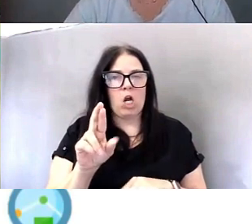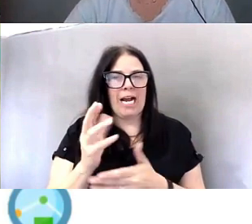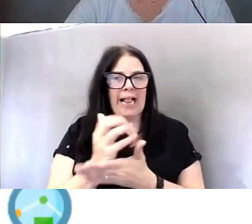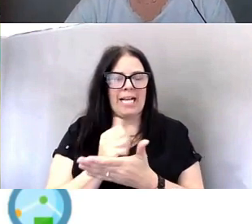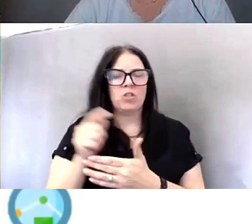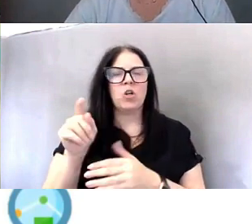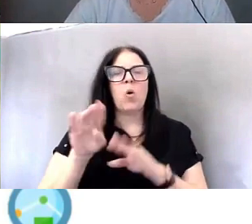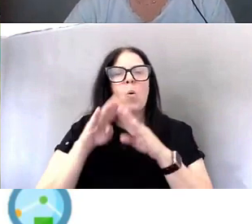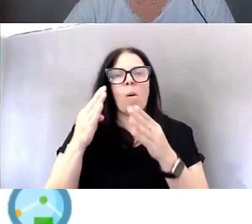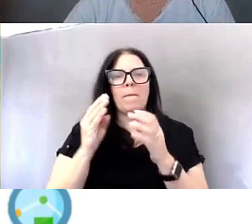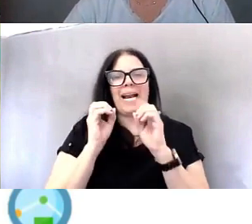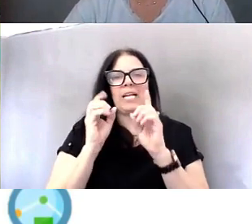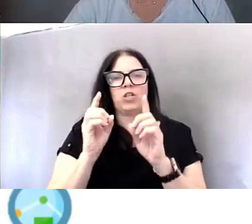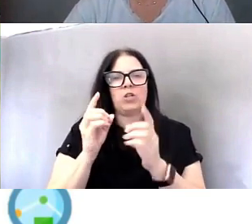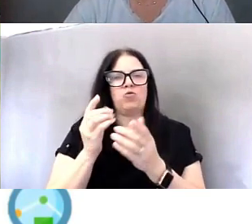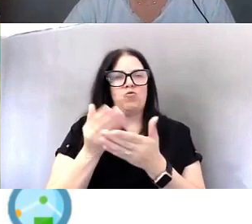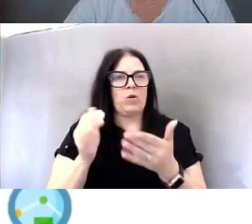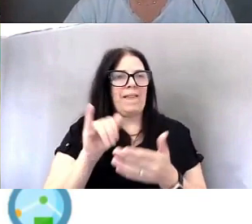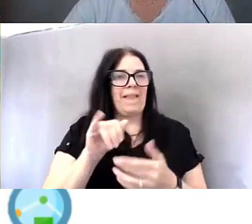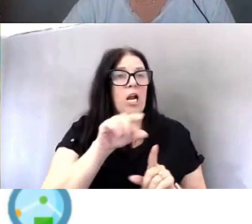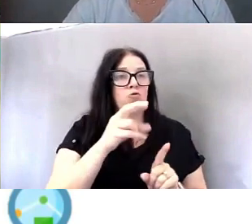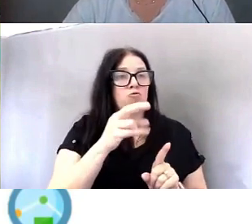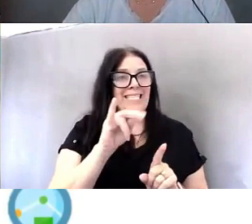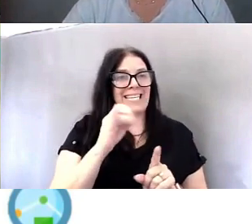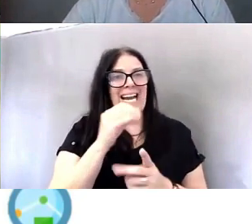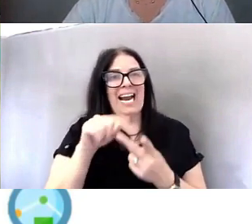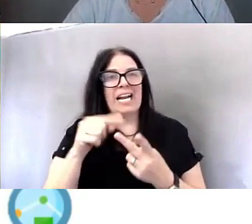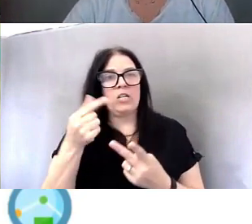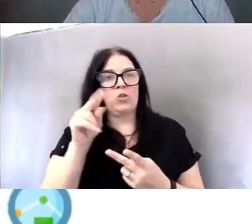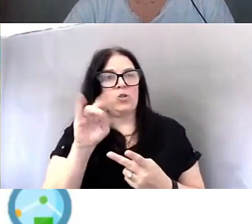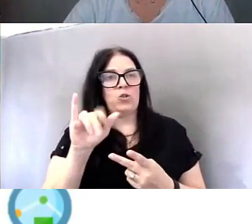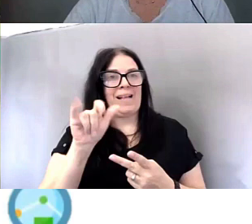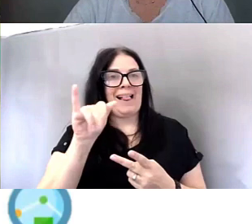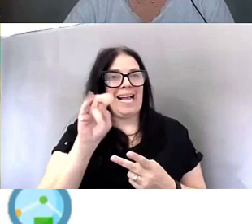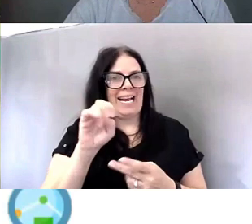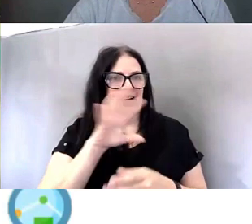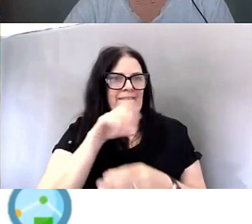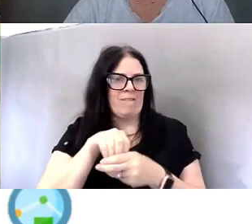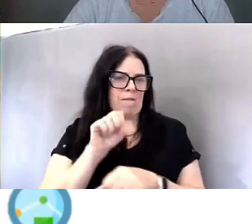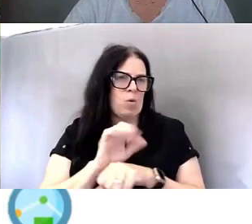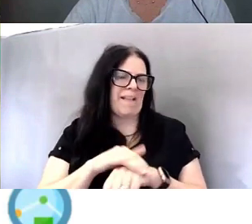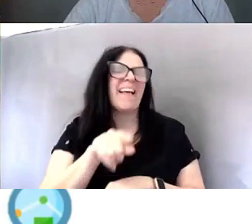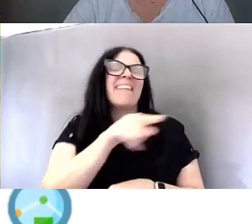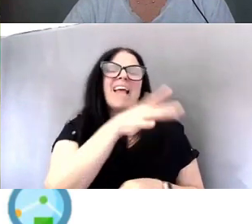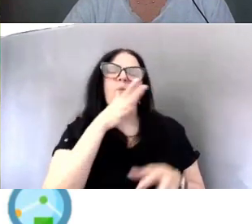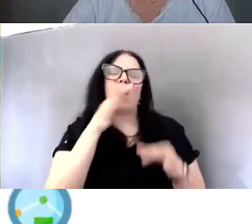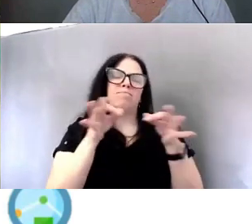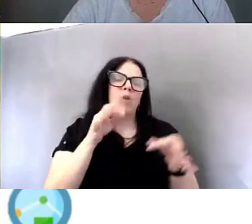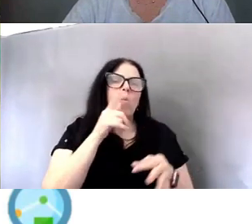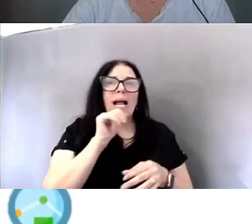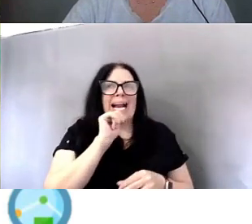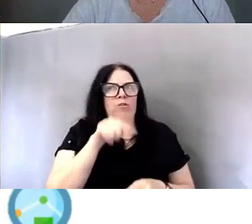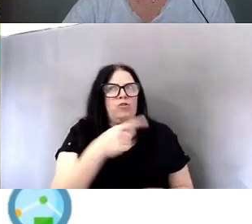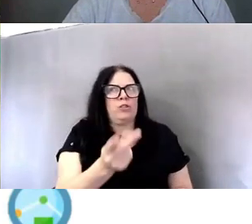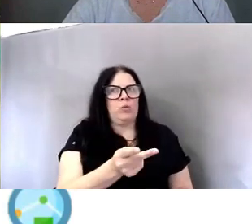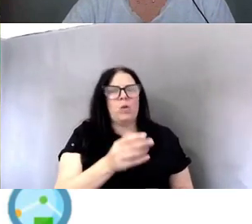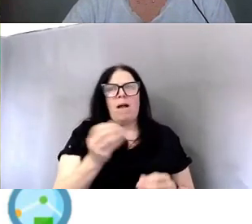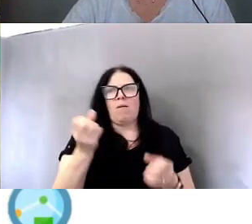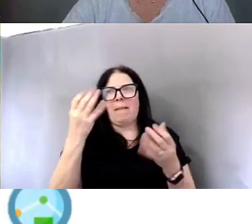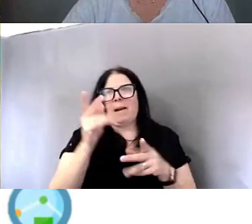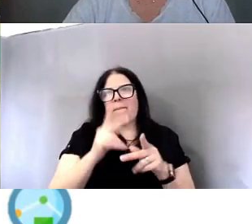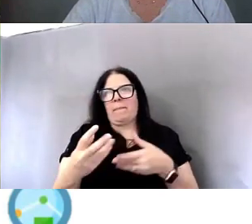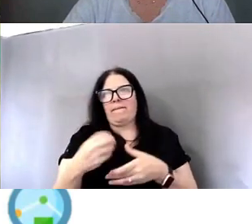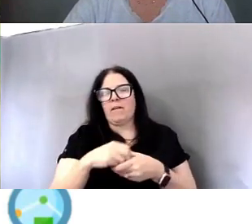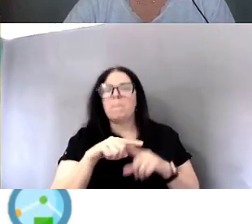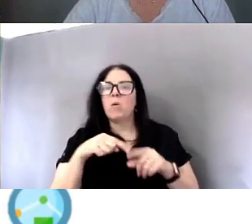Collection, that Christine and Guylaine have worked on. There's many more people involved, and again, they will tell you more about that. But we wanted to make sure that